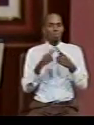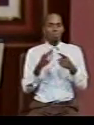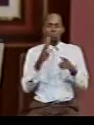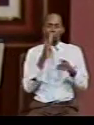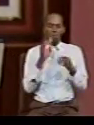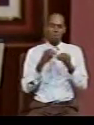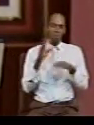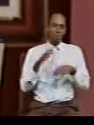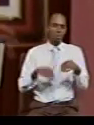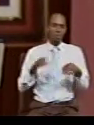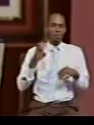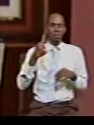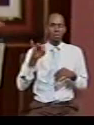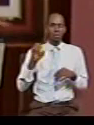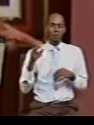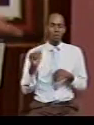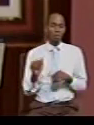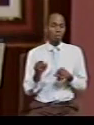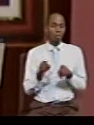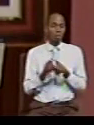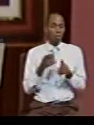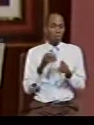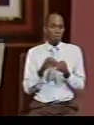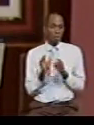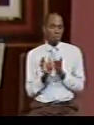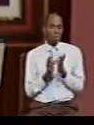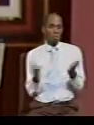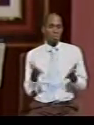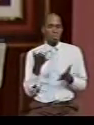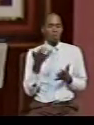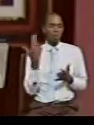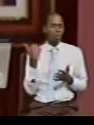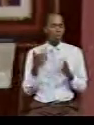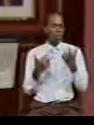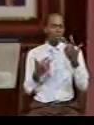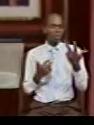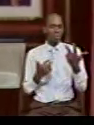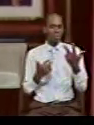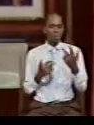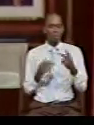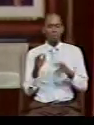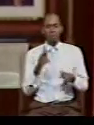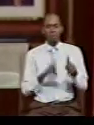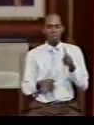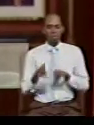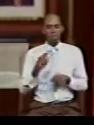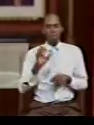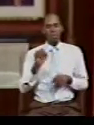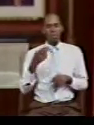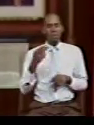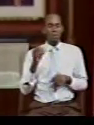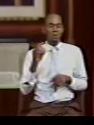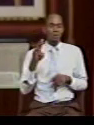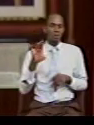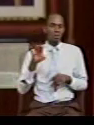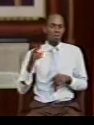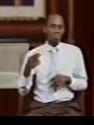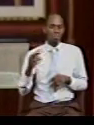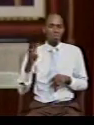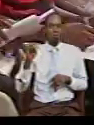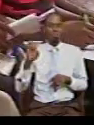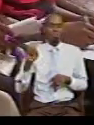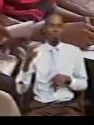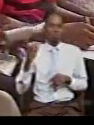and Abednego. They went through the fire. They were not burnt. Tonight, you're